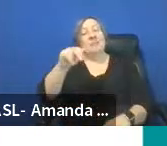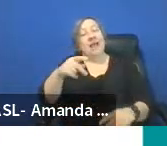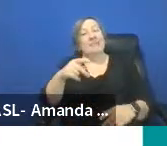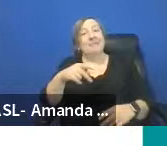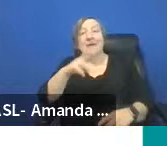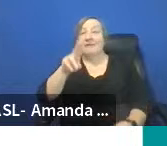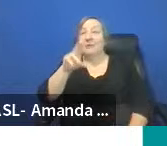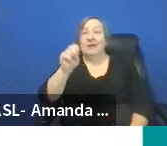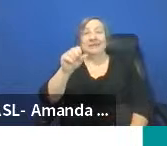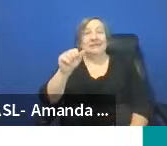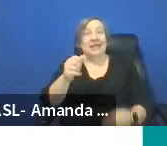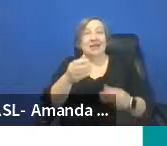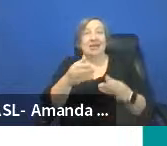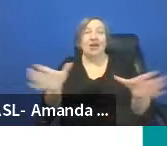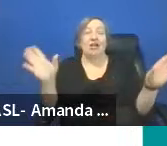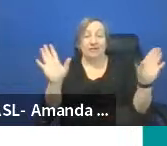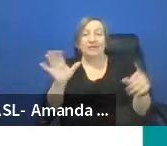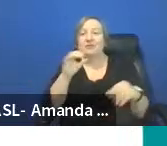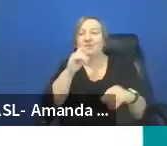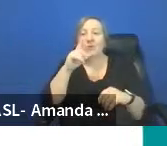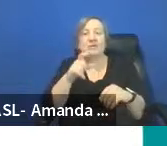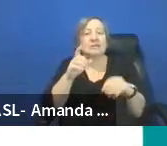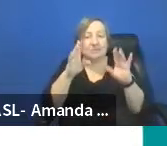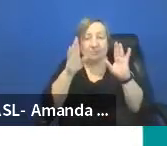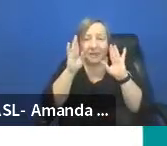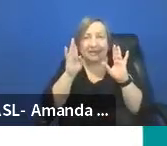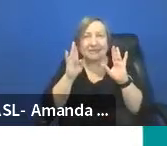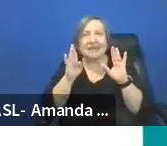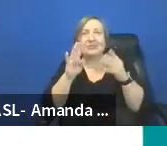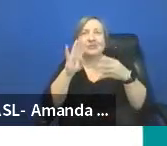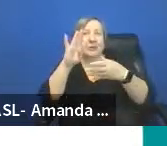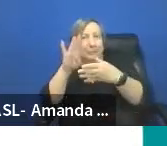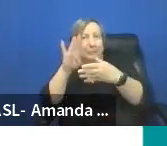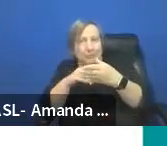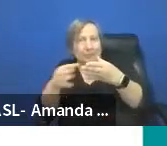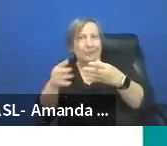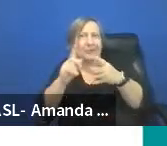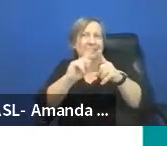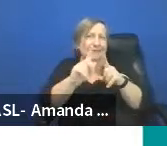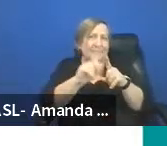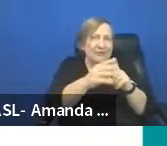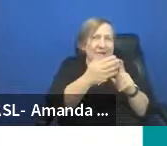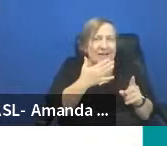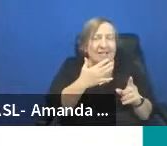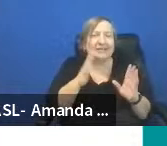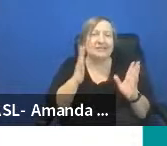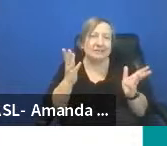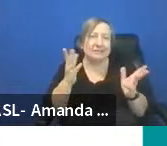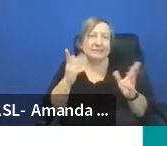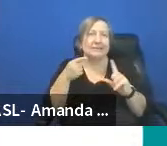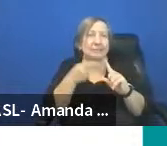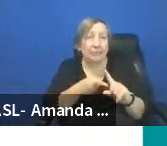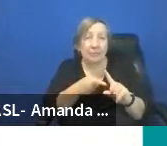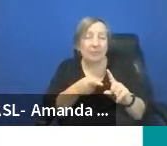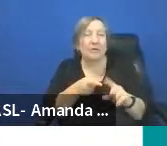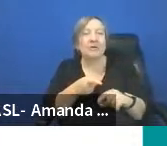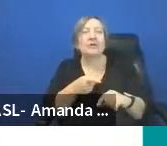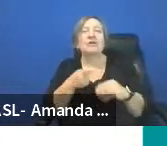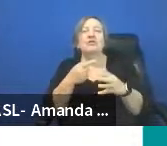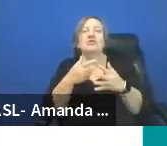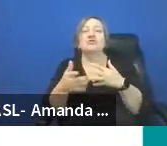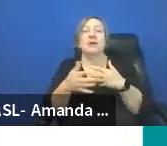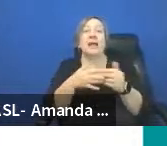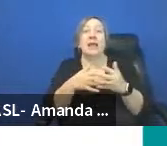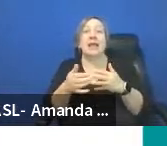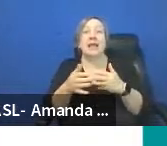United States. You don't necessarily need to pay attention to the hash marks and the different colors. The key is the gray states are